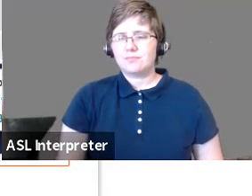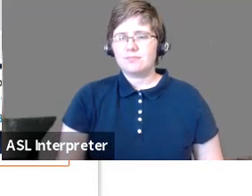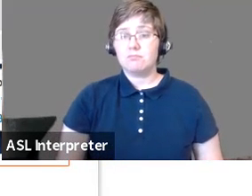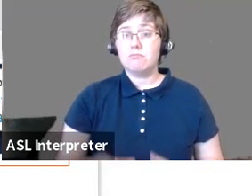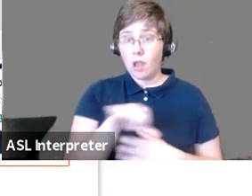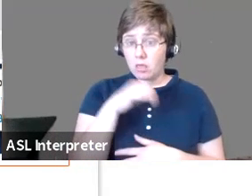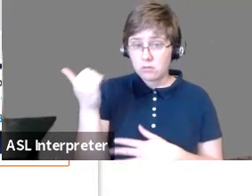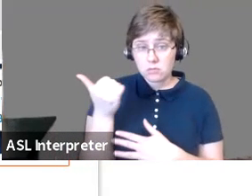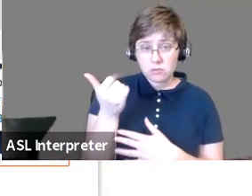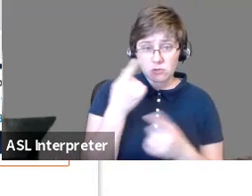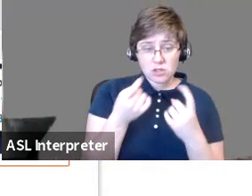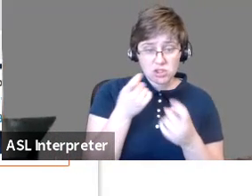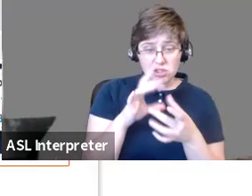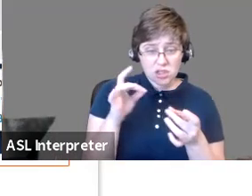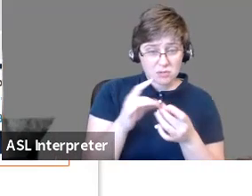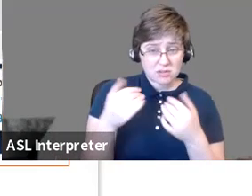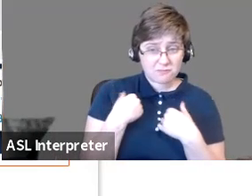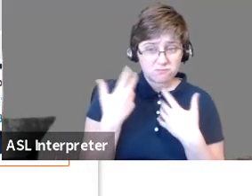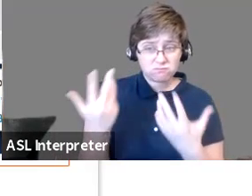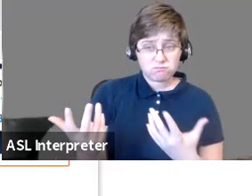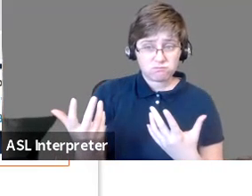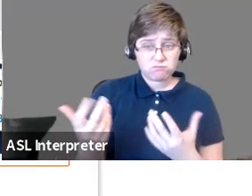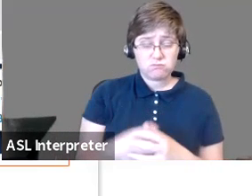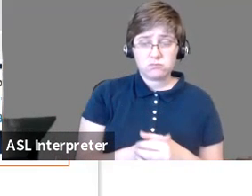What other questions, comments?